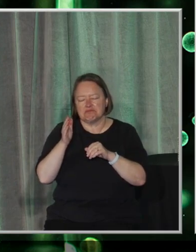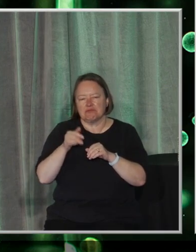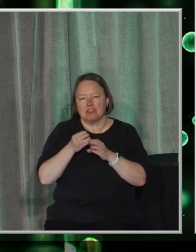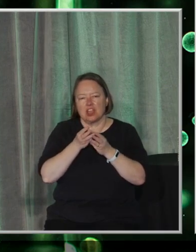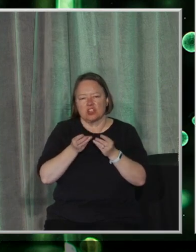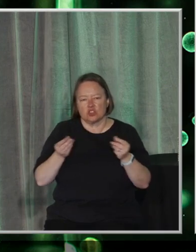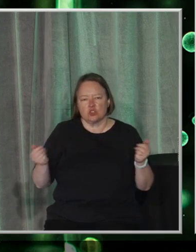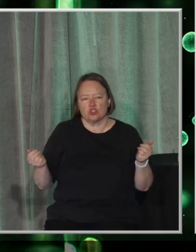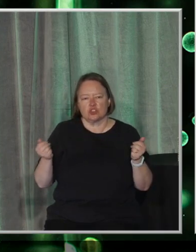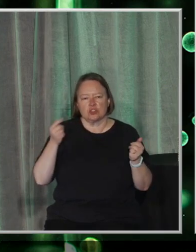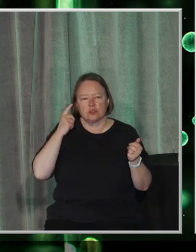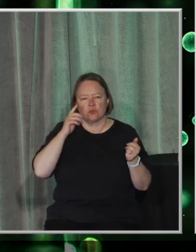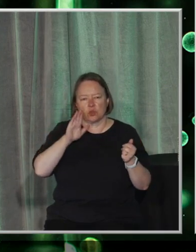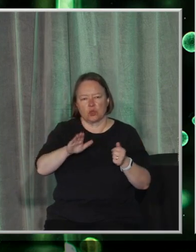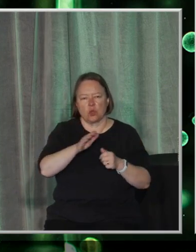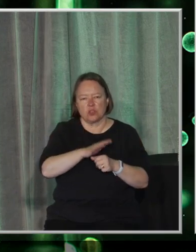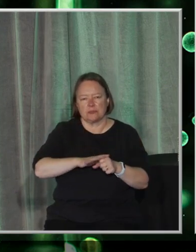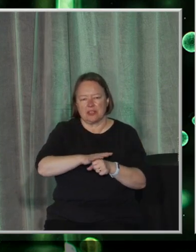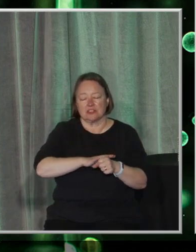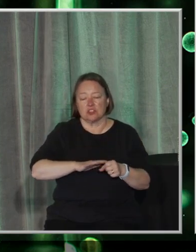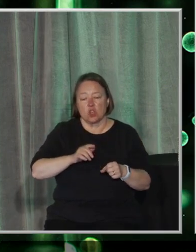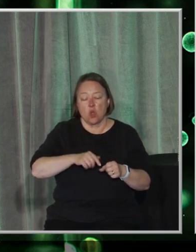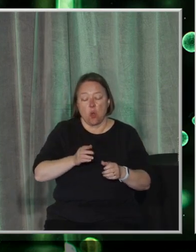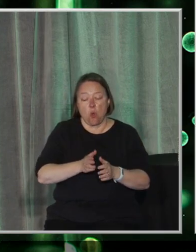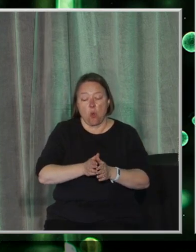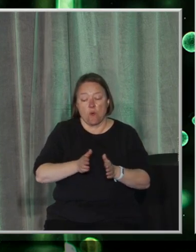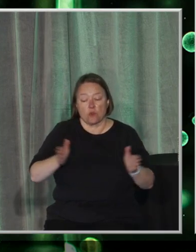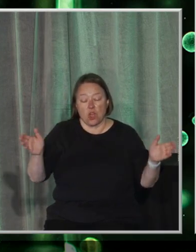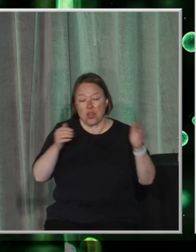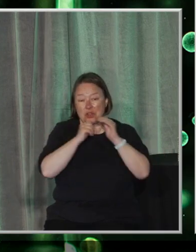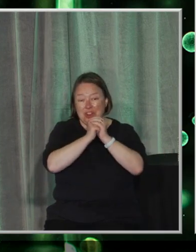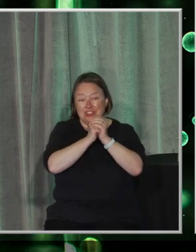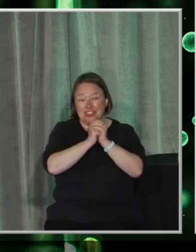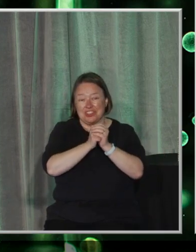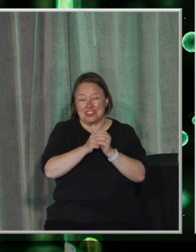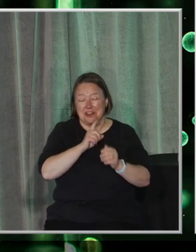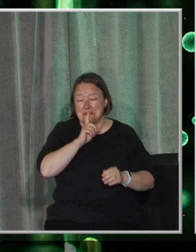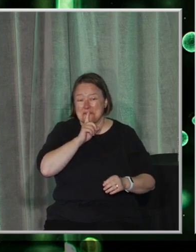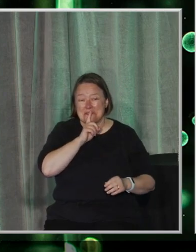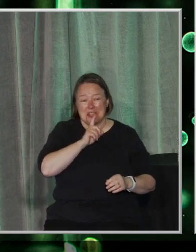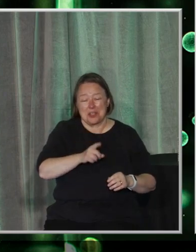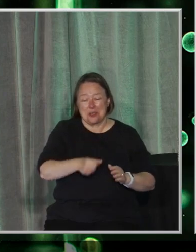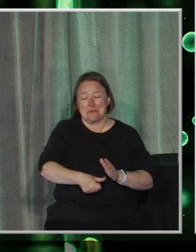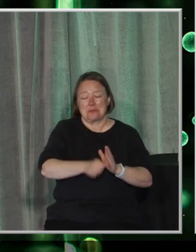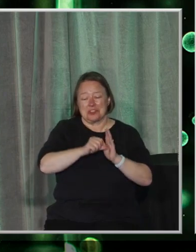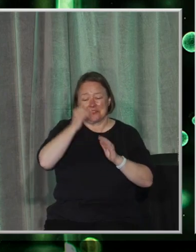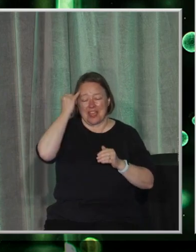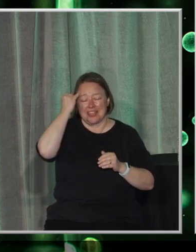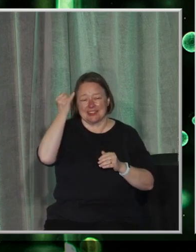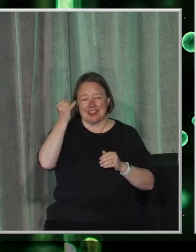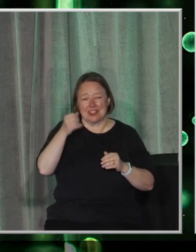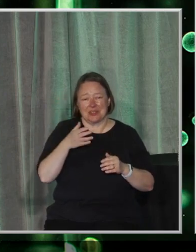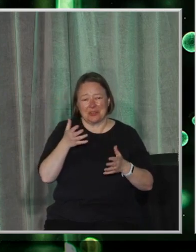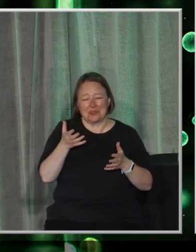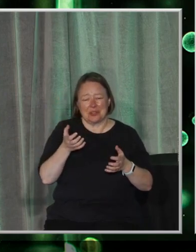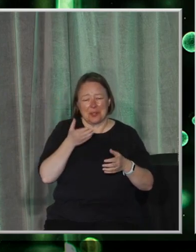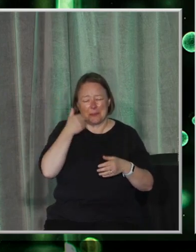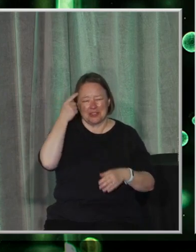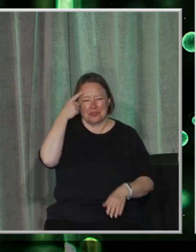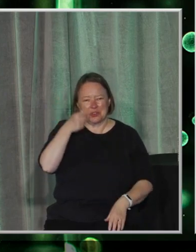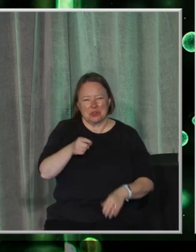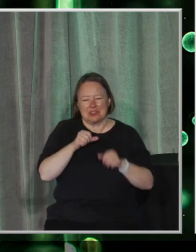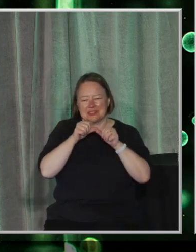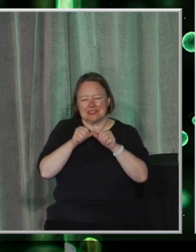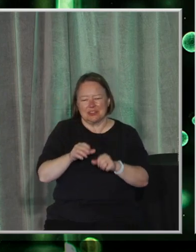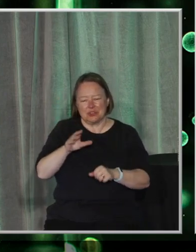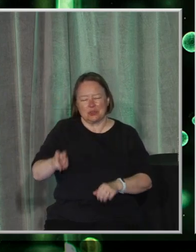solution in your space. So overall, congratulations on a very impressive idea, and we wish you all the best in